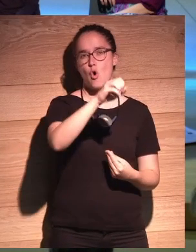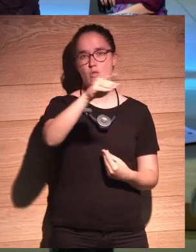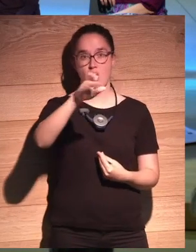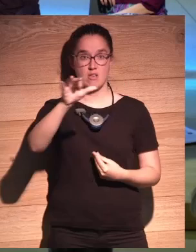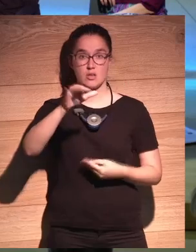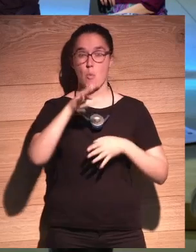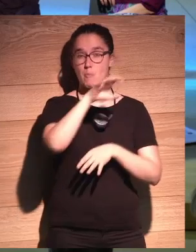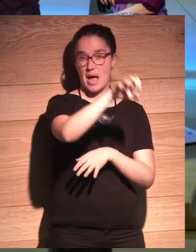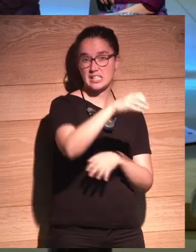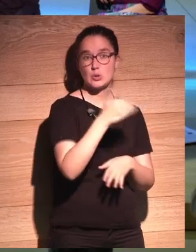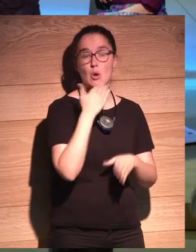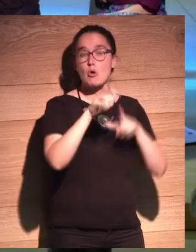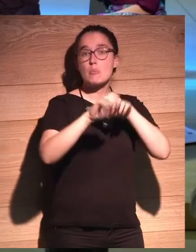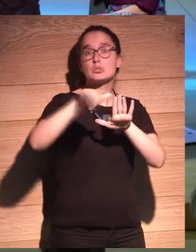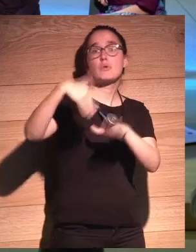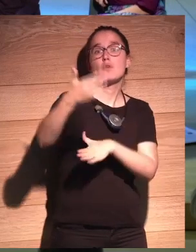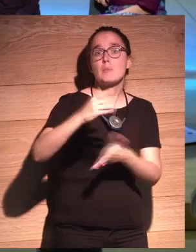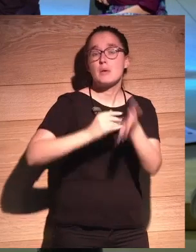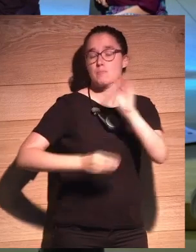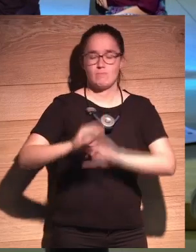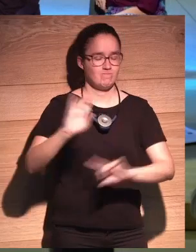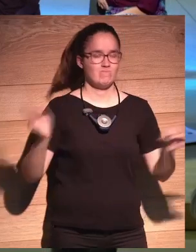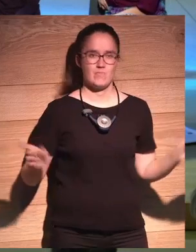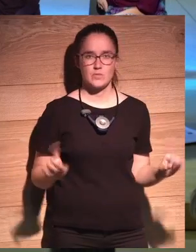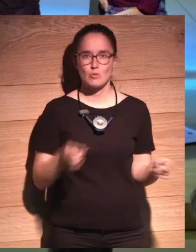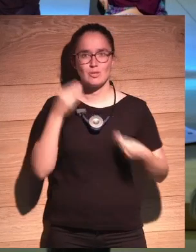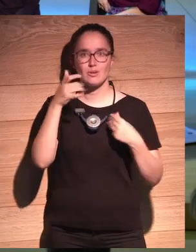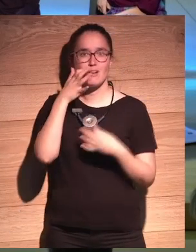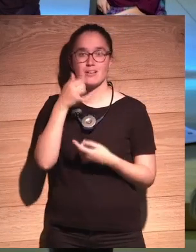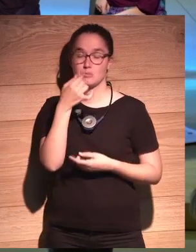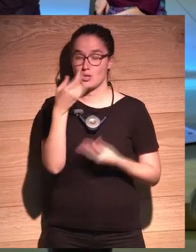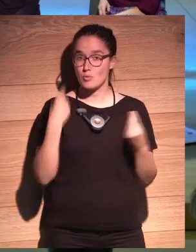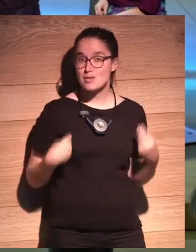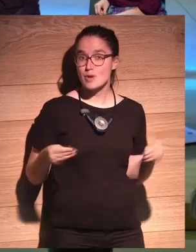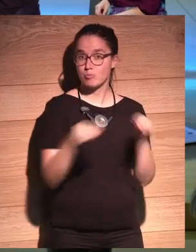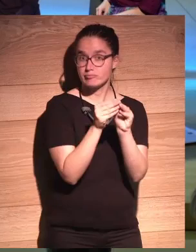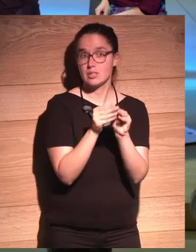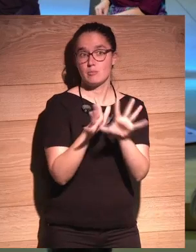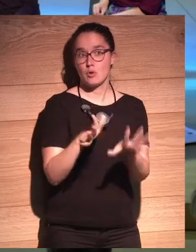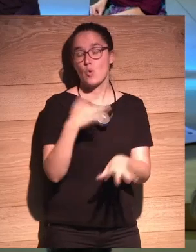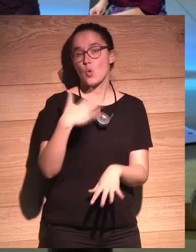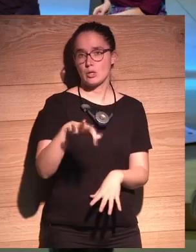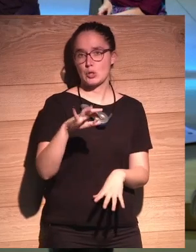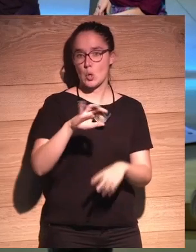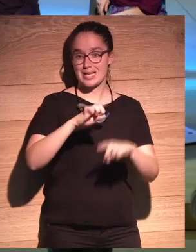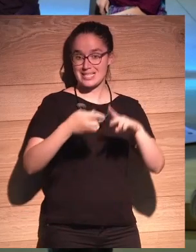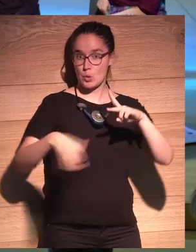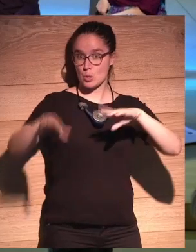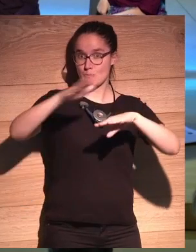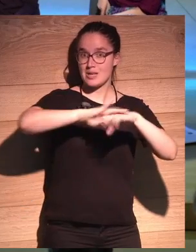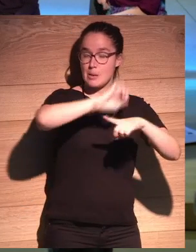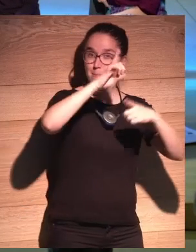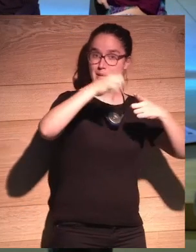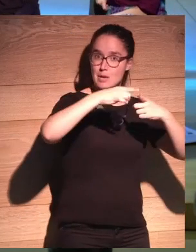as SDGs and not expecting a country or a third party to solve them. So I think that we really are saying the same, but the only thing is that